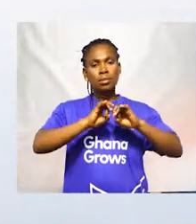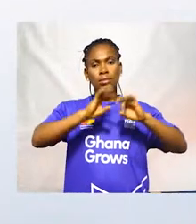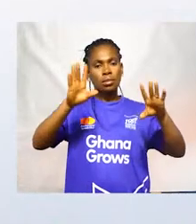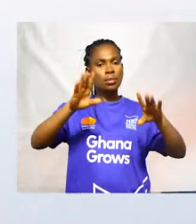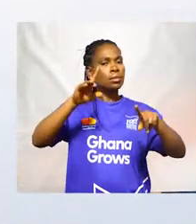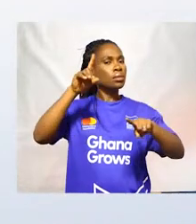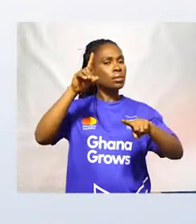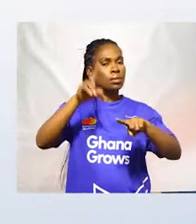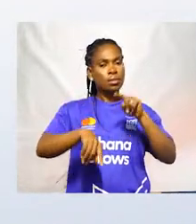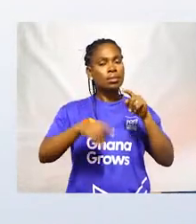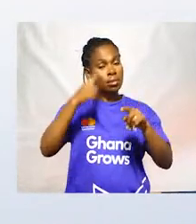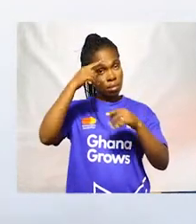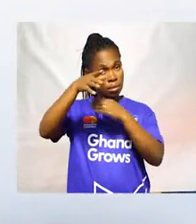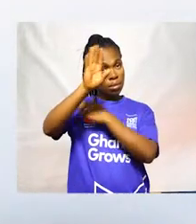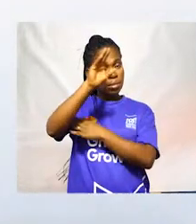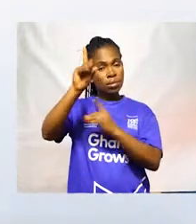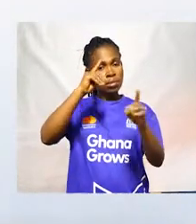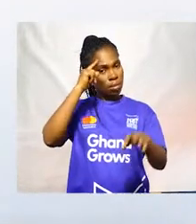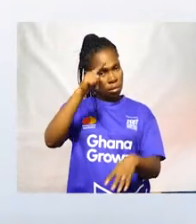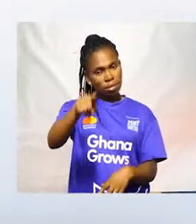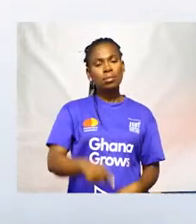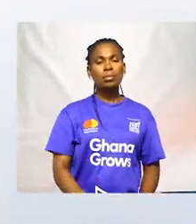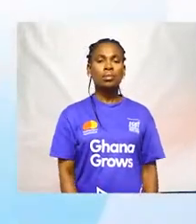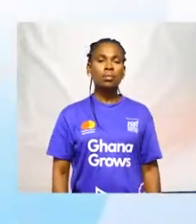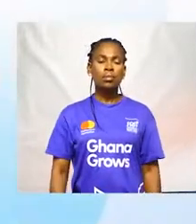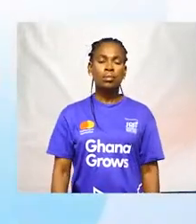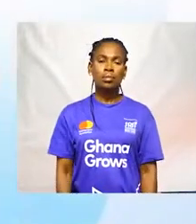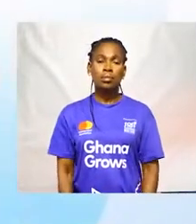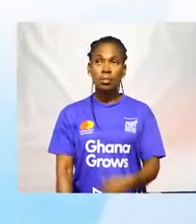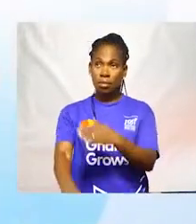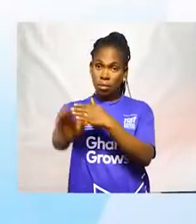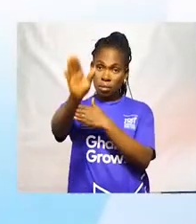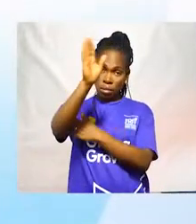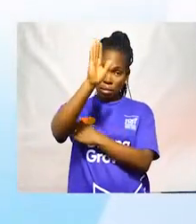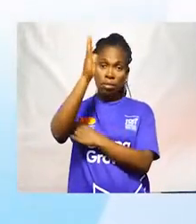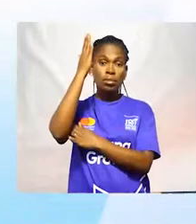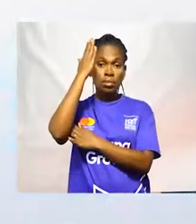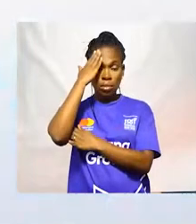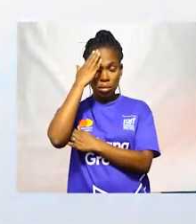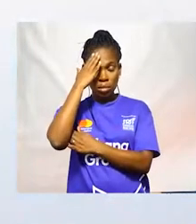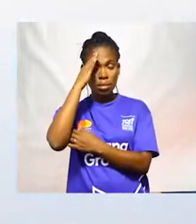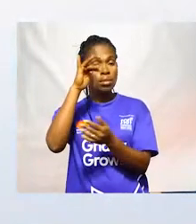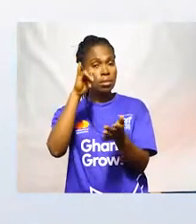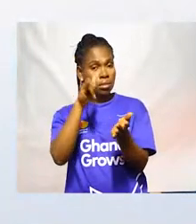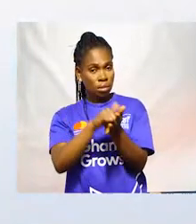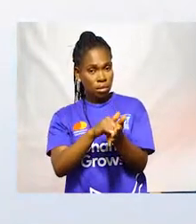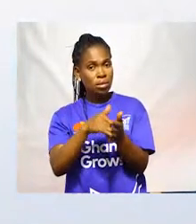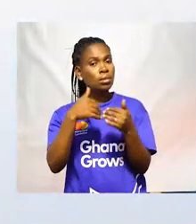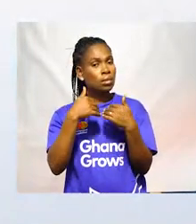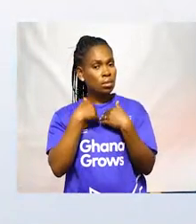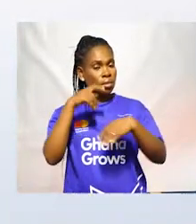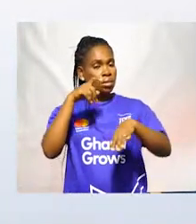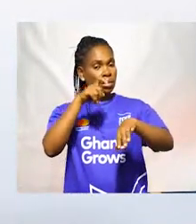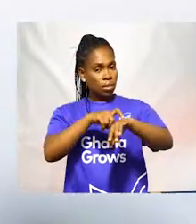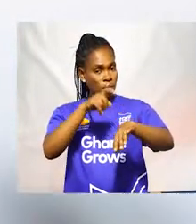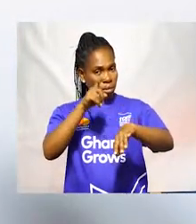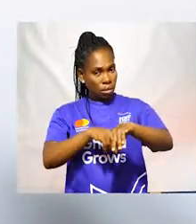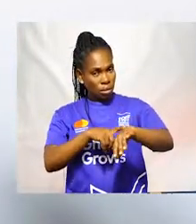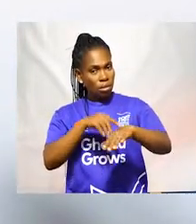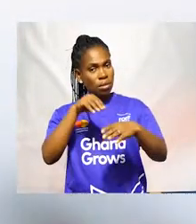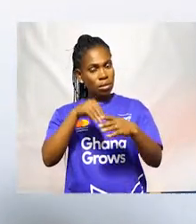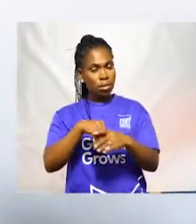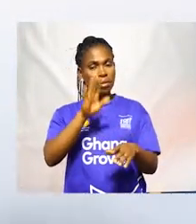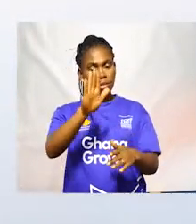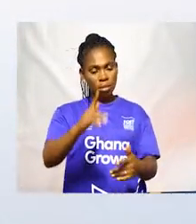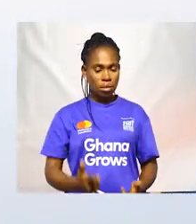impossible for God to do. God acknowledges that there will be times and there will be seasons in our lives